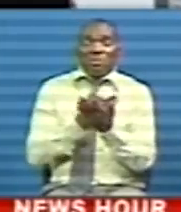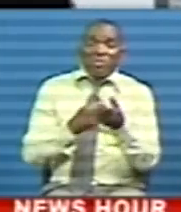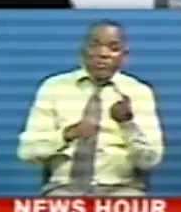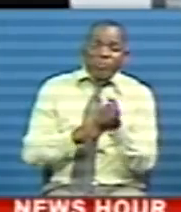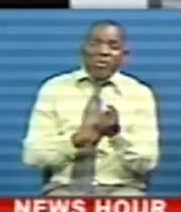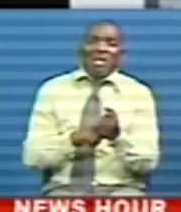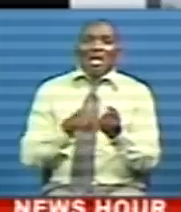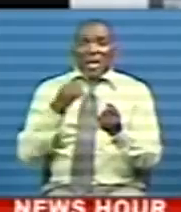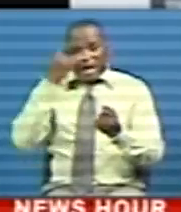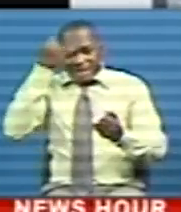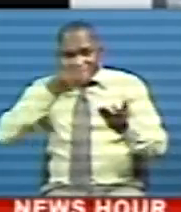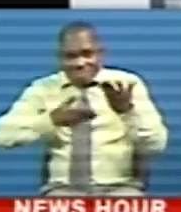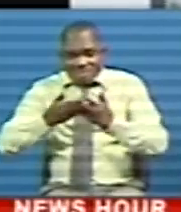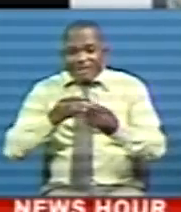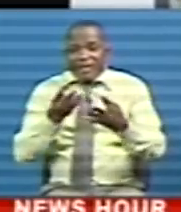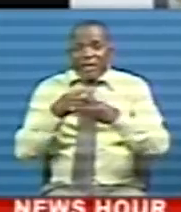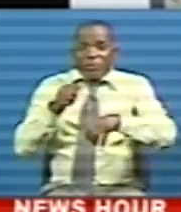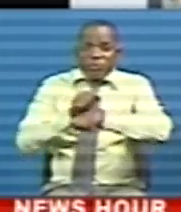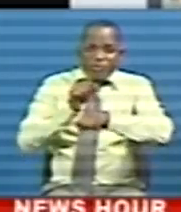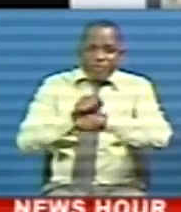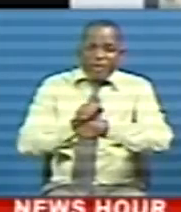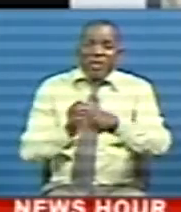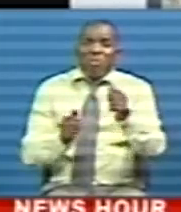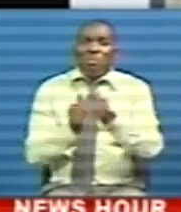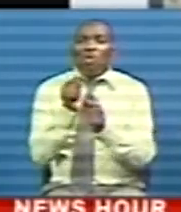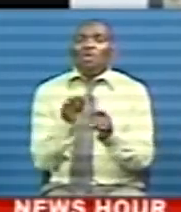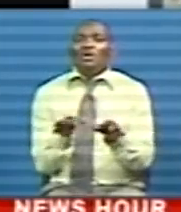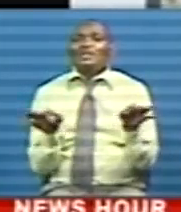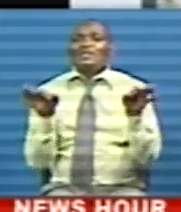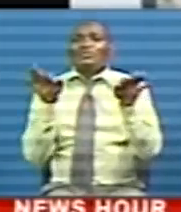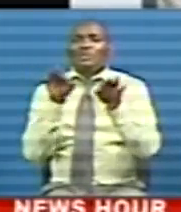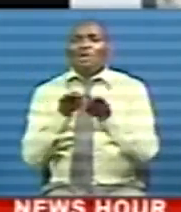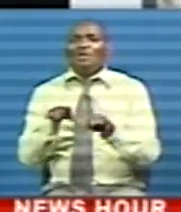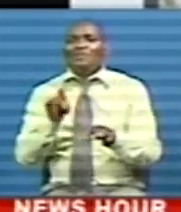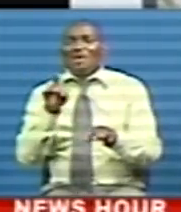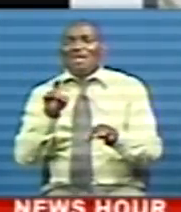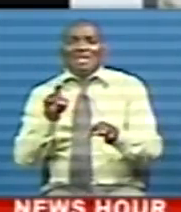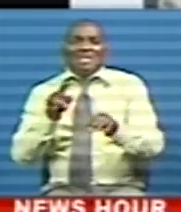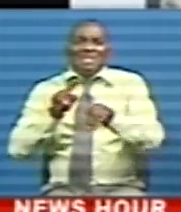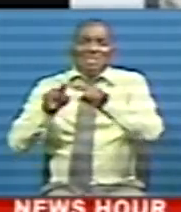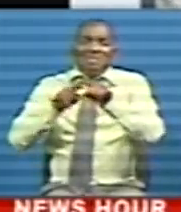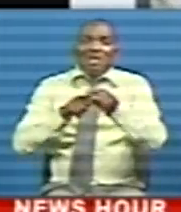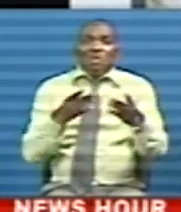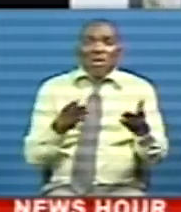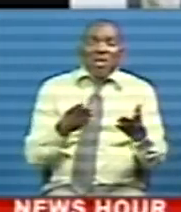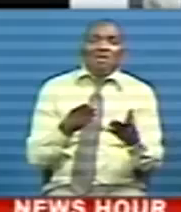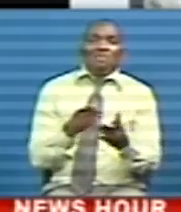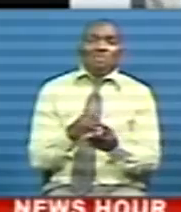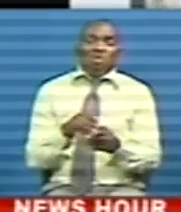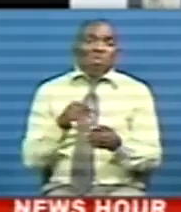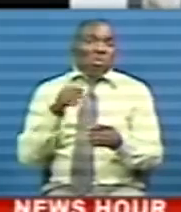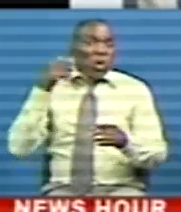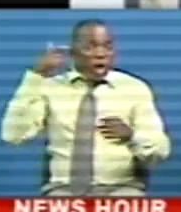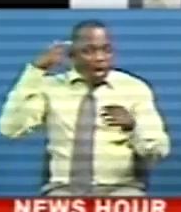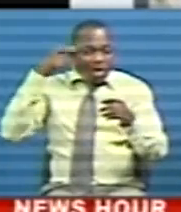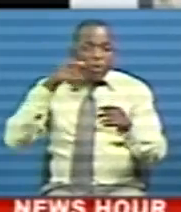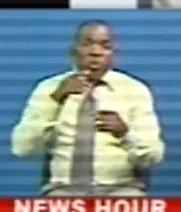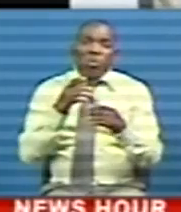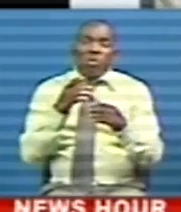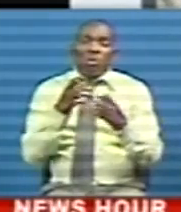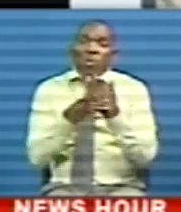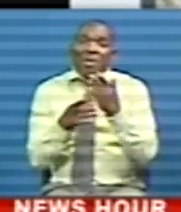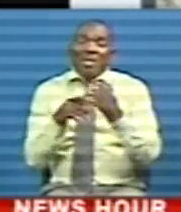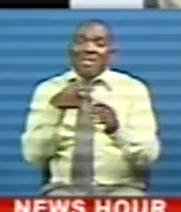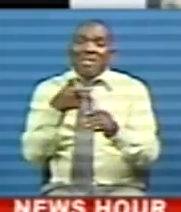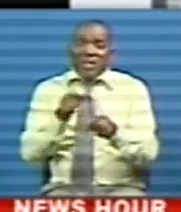to share ideas, network, and most importantly, strike those big oil ticket deals in the oil and gas